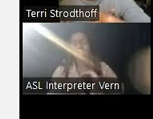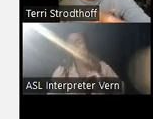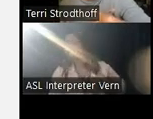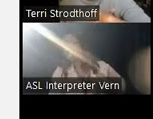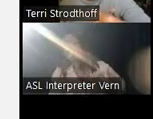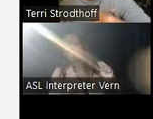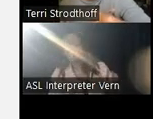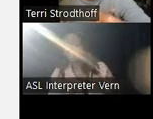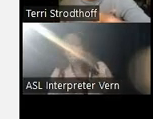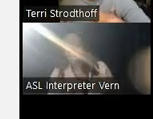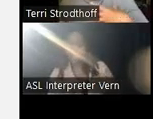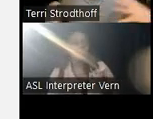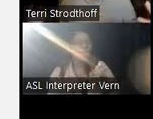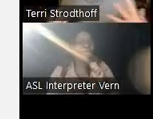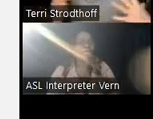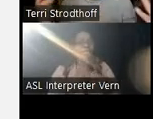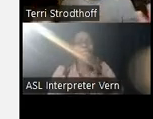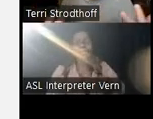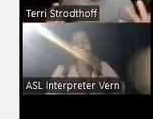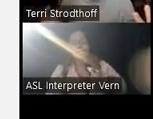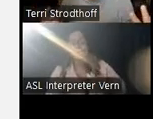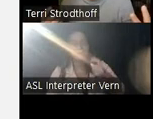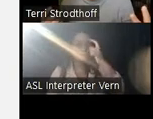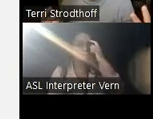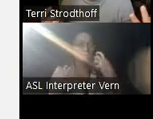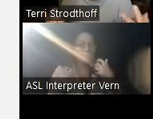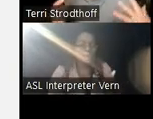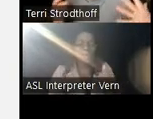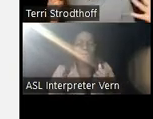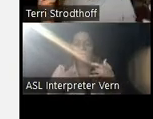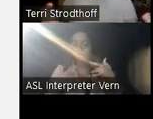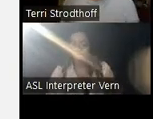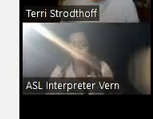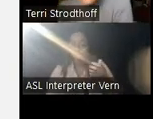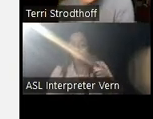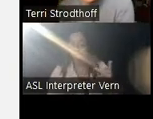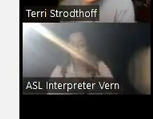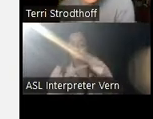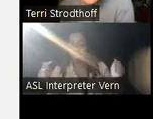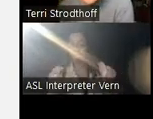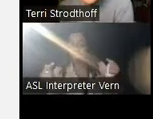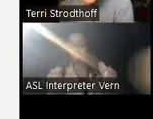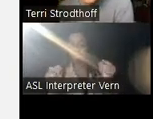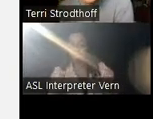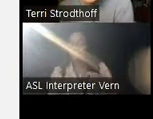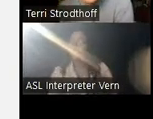depression, or other mental health issues that makes all of the ways that people can cause hurt and harm even more